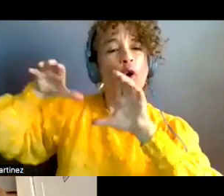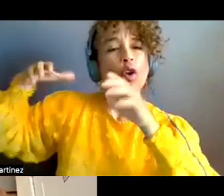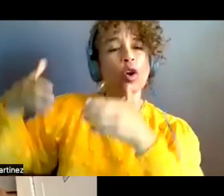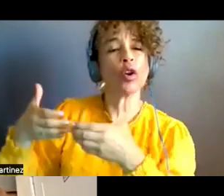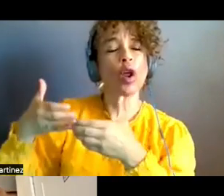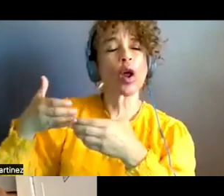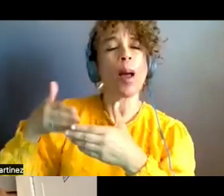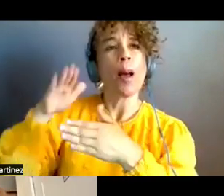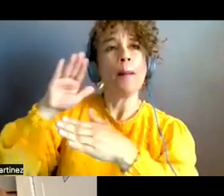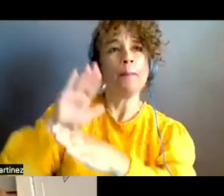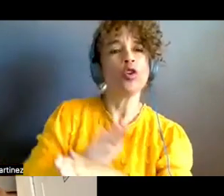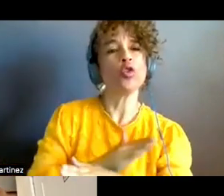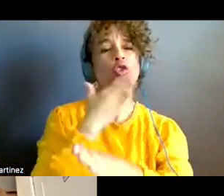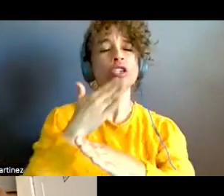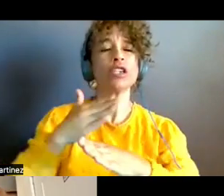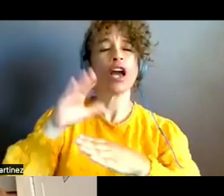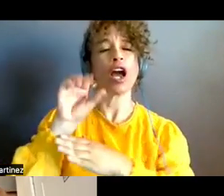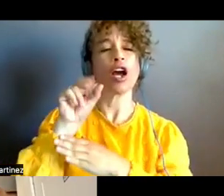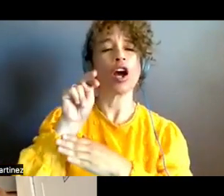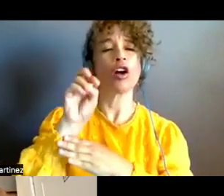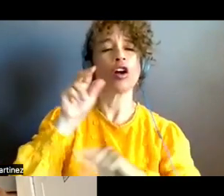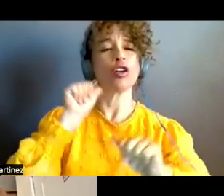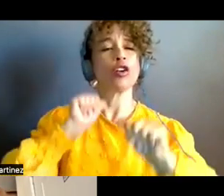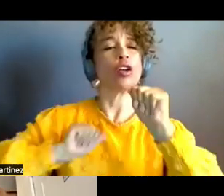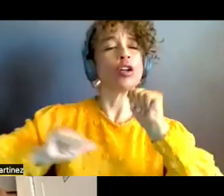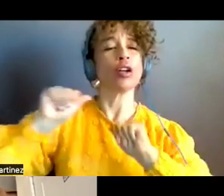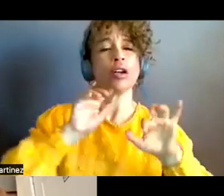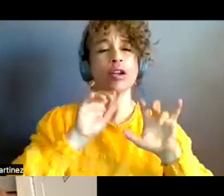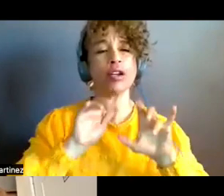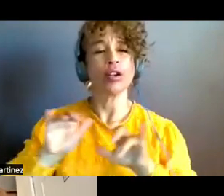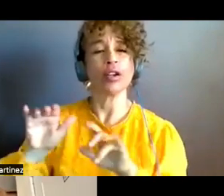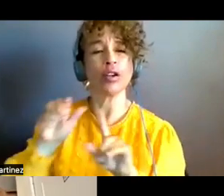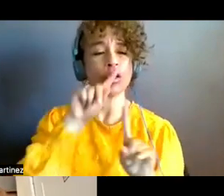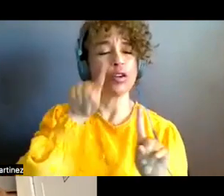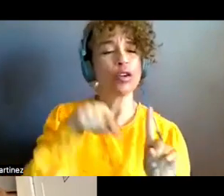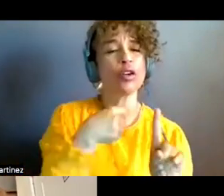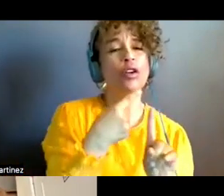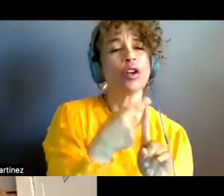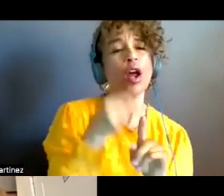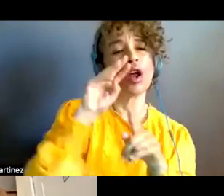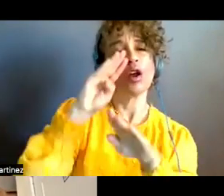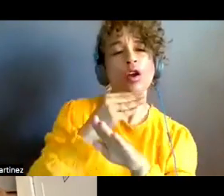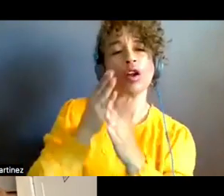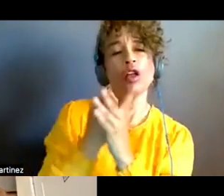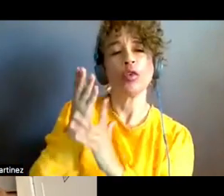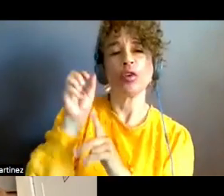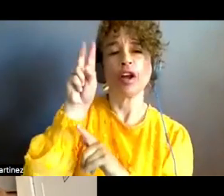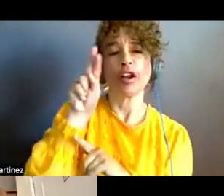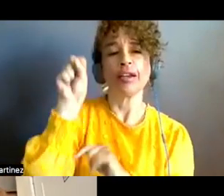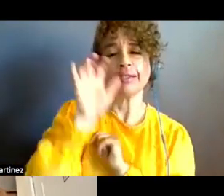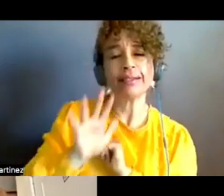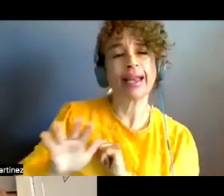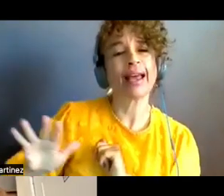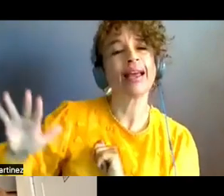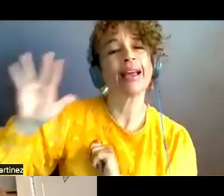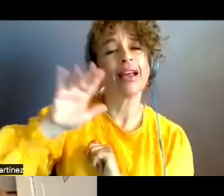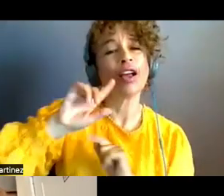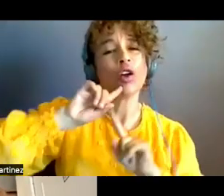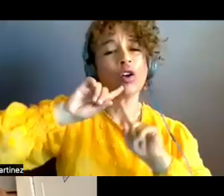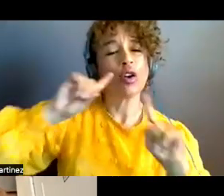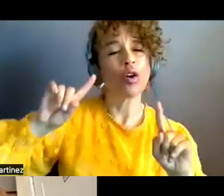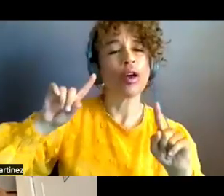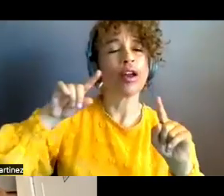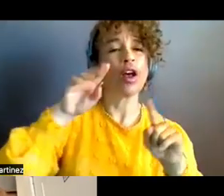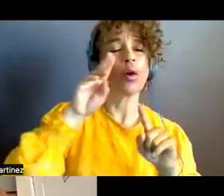Music concert series. She has performed as piano soloist and chamber musician throughout the United States, Peru, and